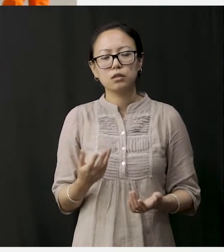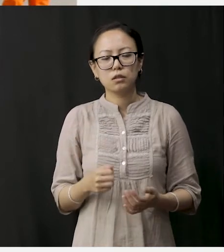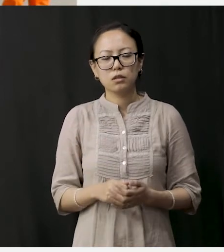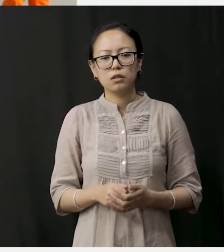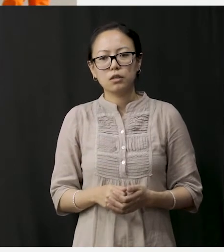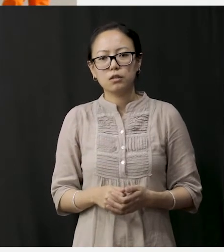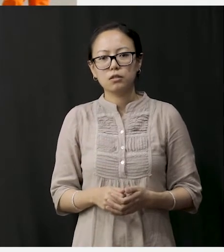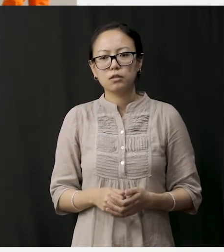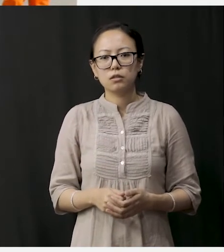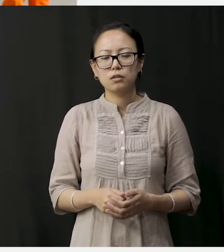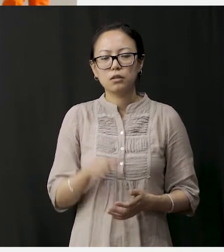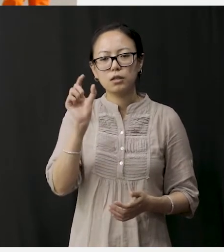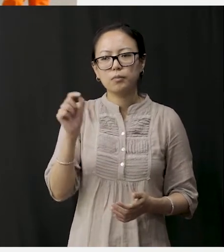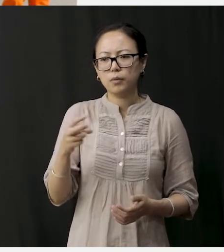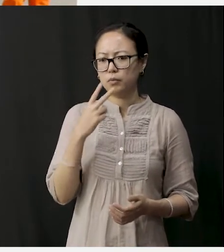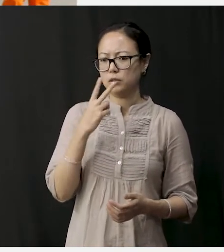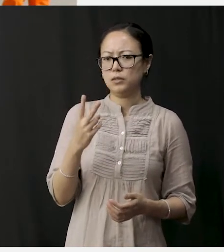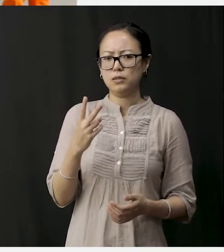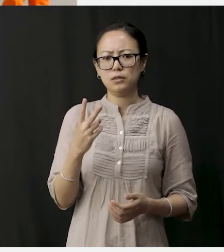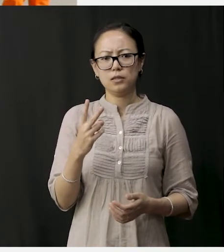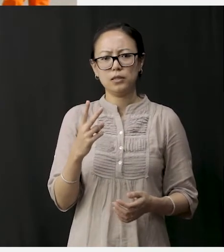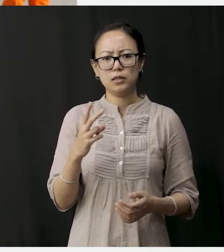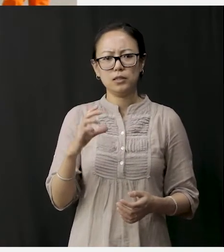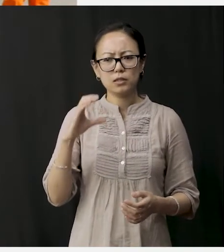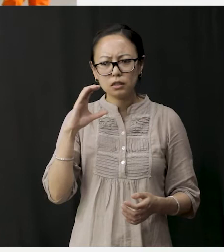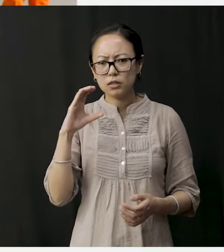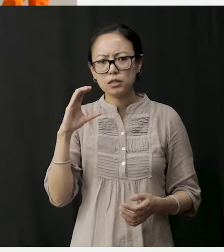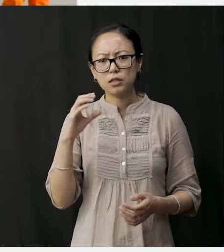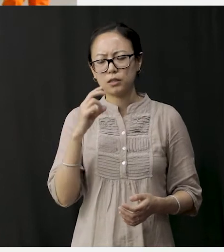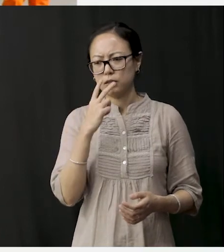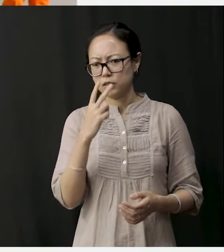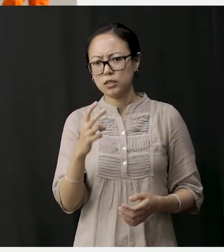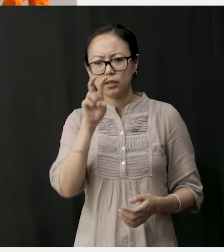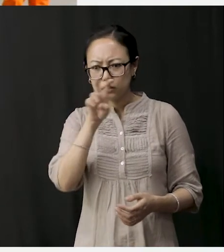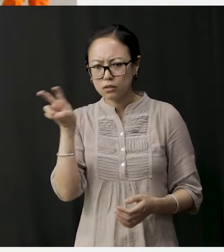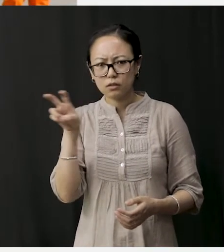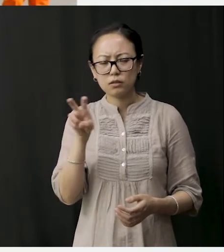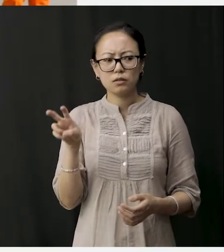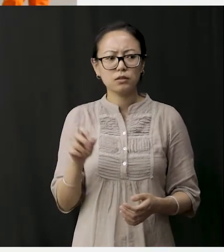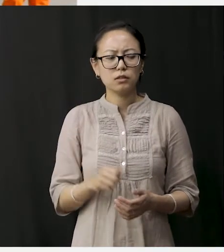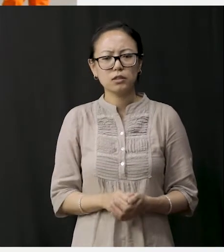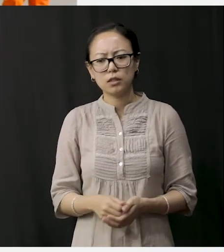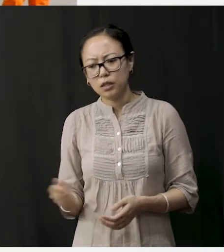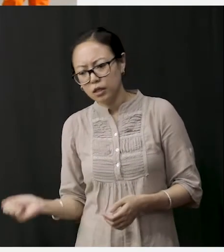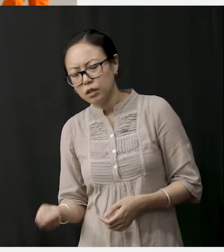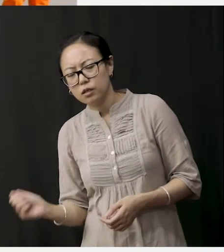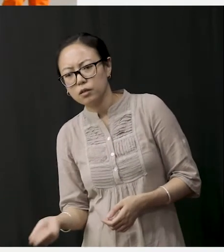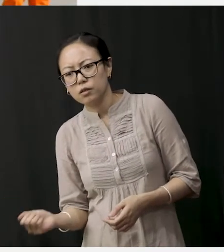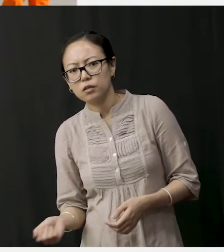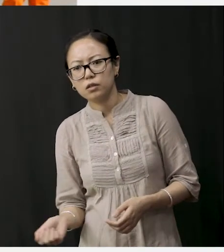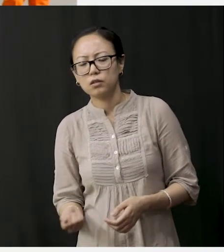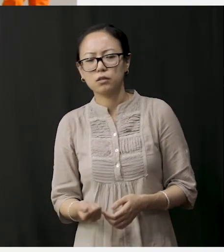right? So when he saw these people, he thought that even if a person does a big job like sitting